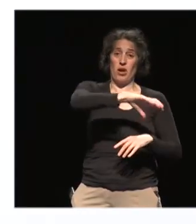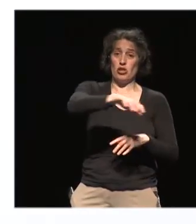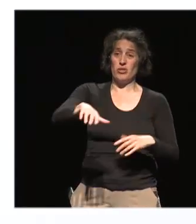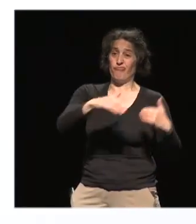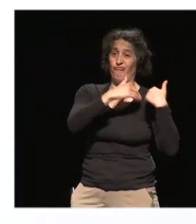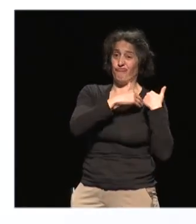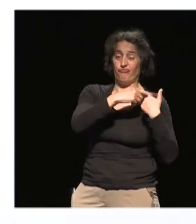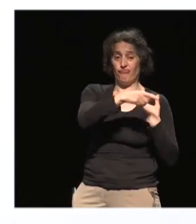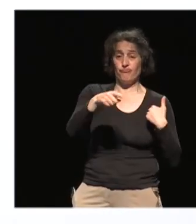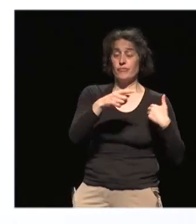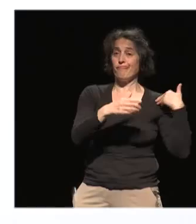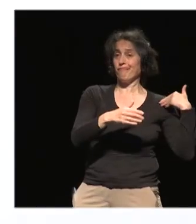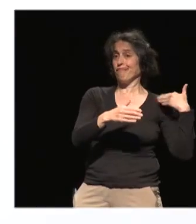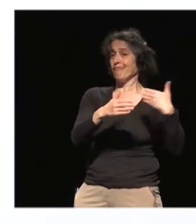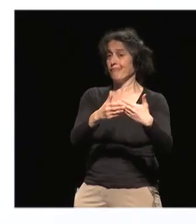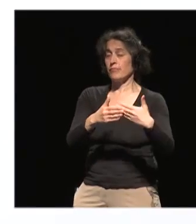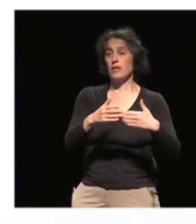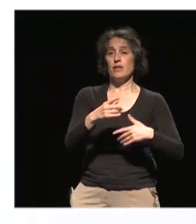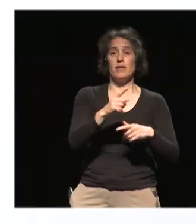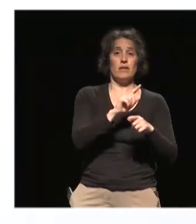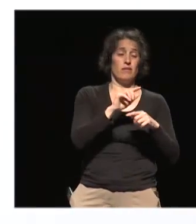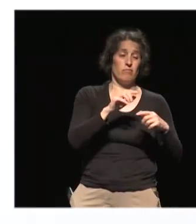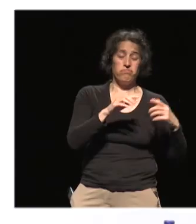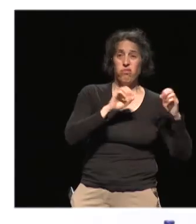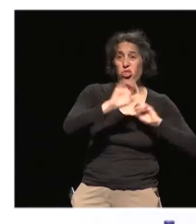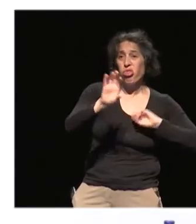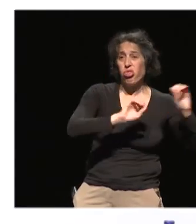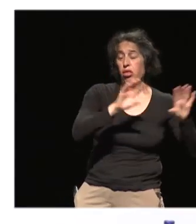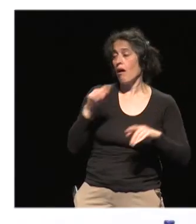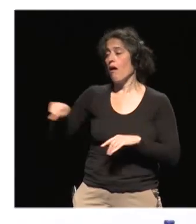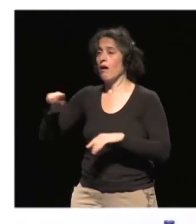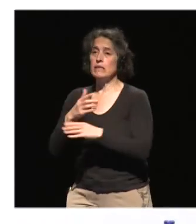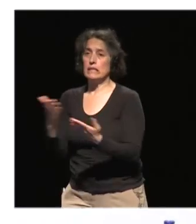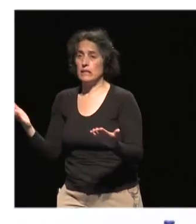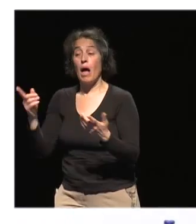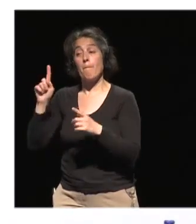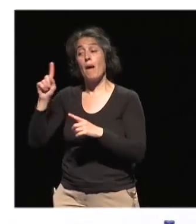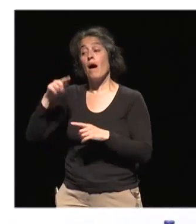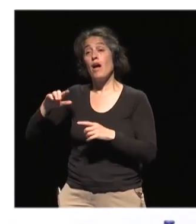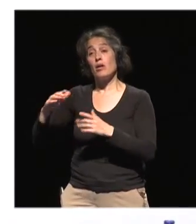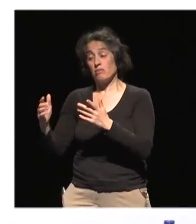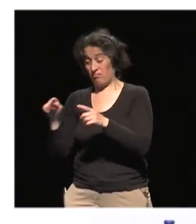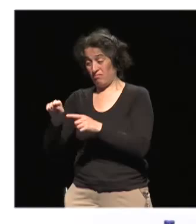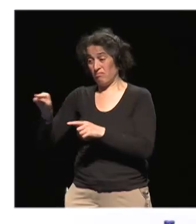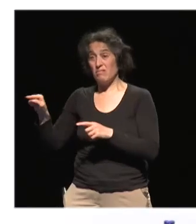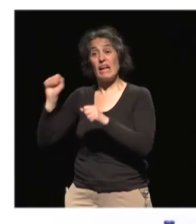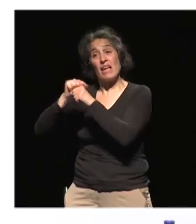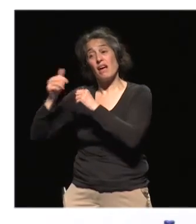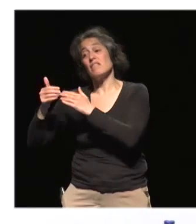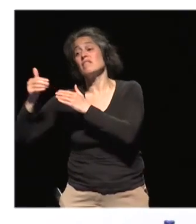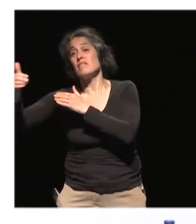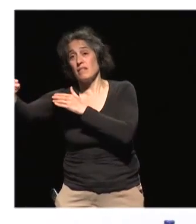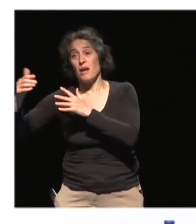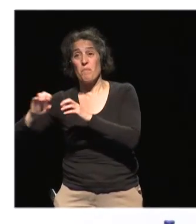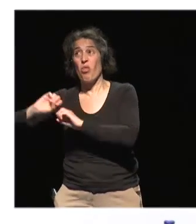INDCs to us present a unique opportunity for the global community to show their commitment in addressing climate change. As a